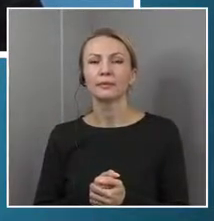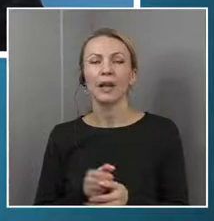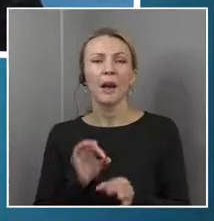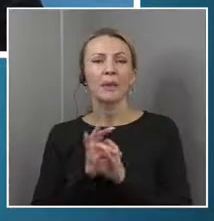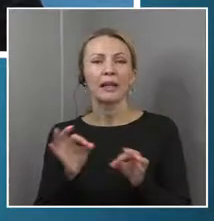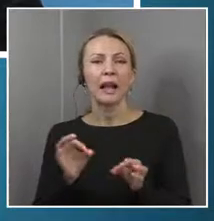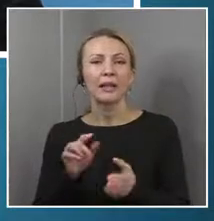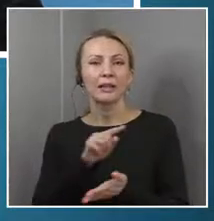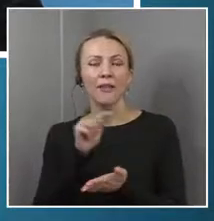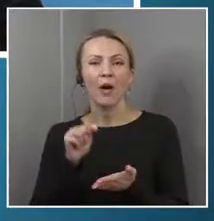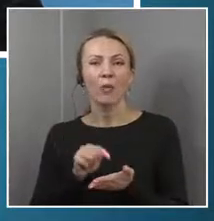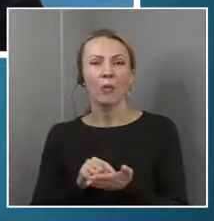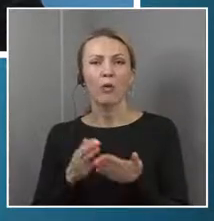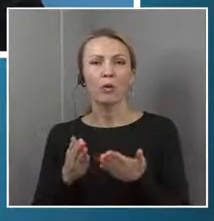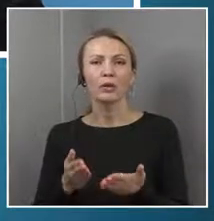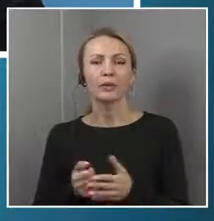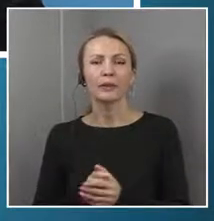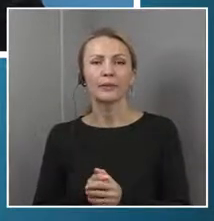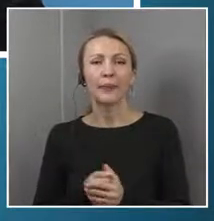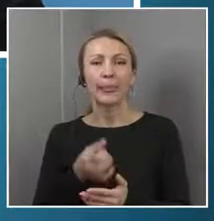I think it's definitely there,